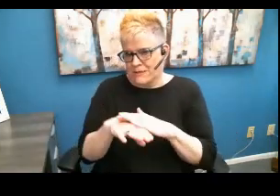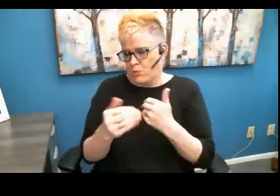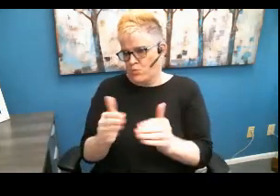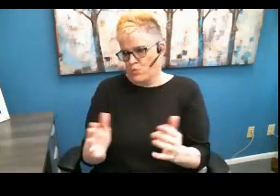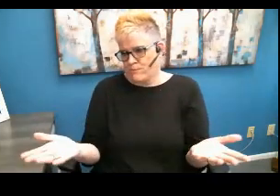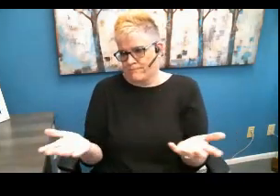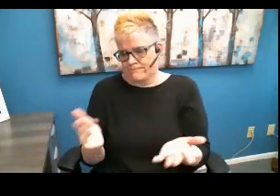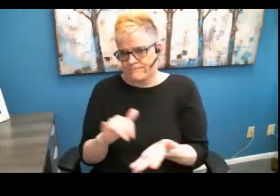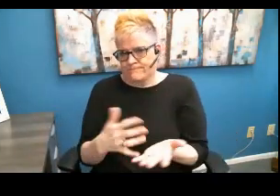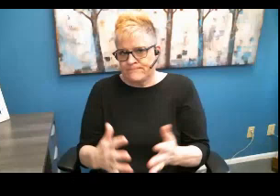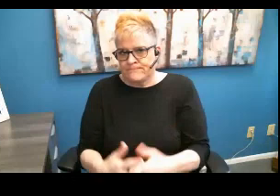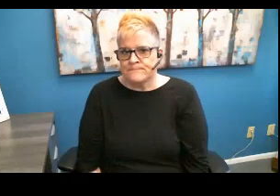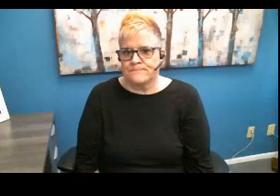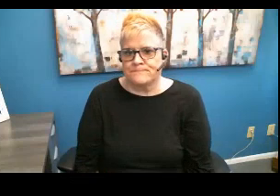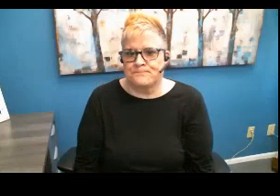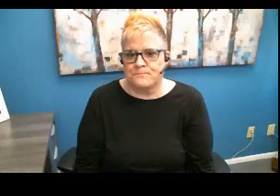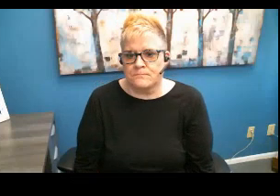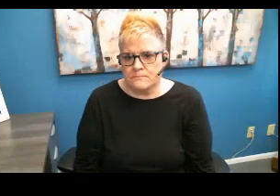Now,